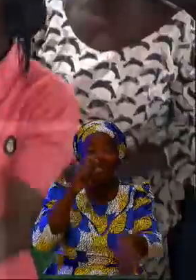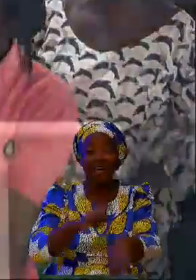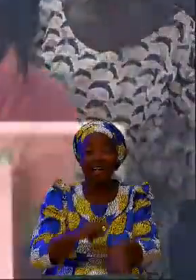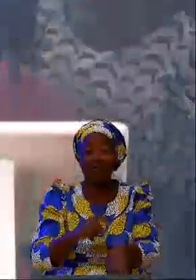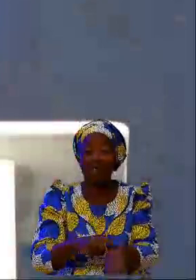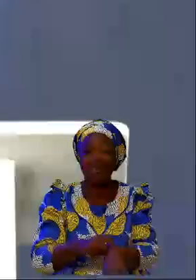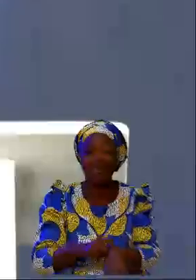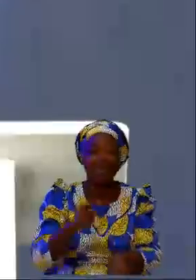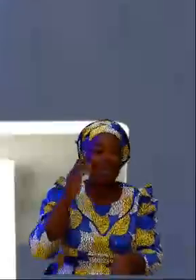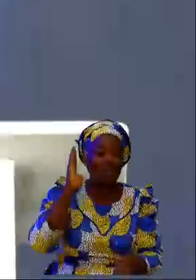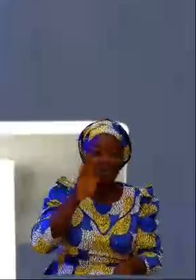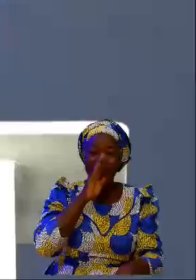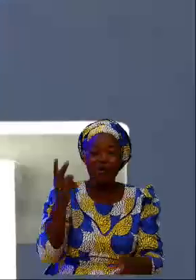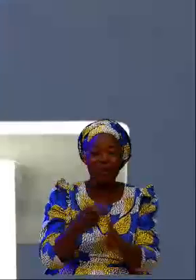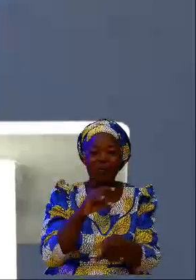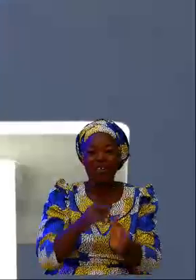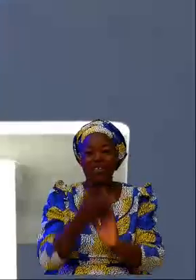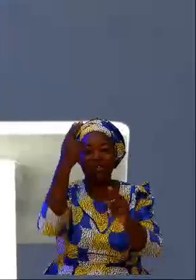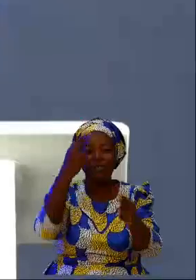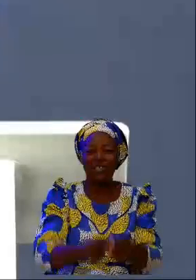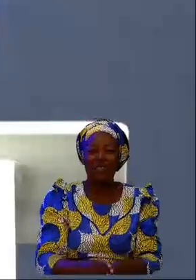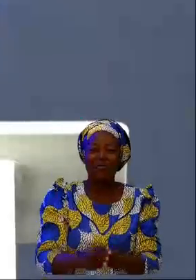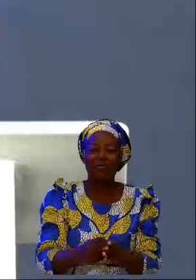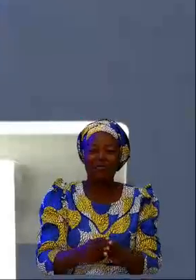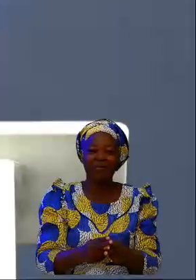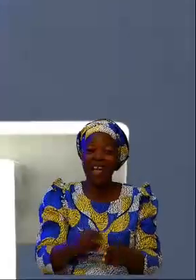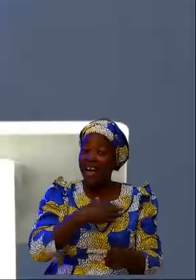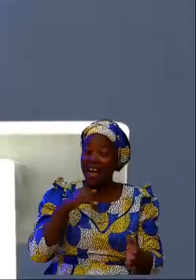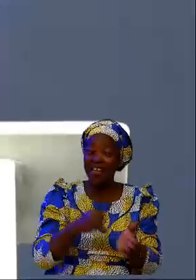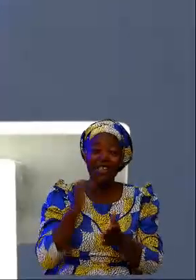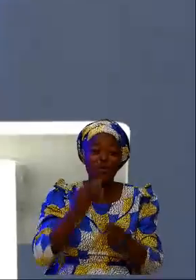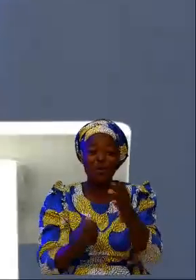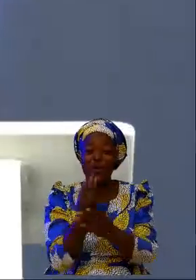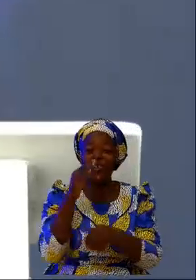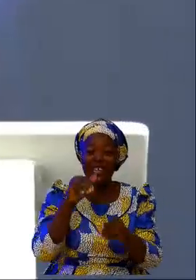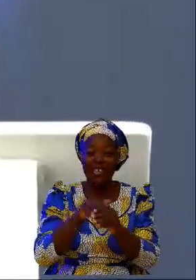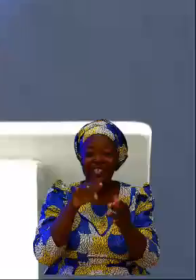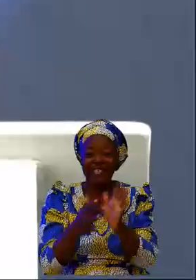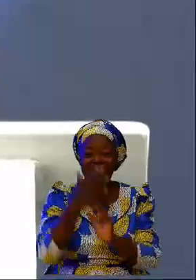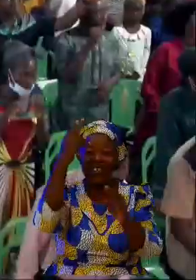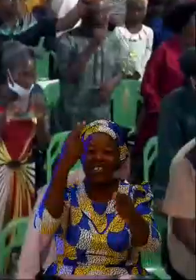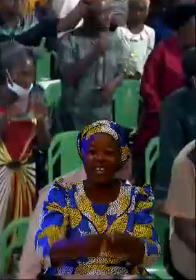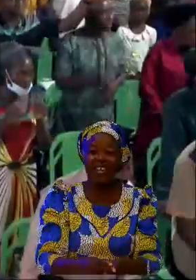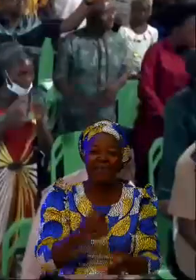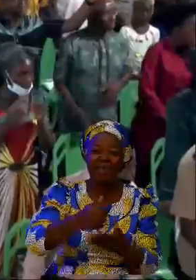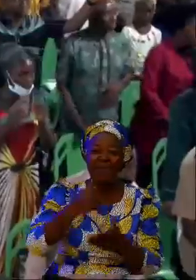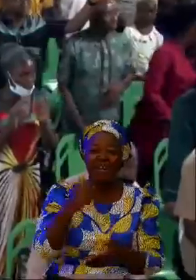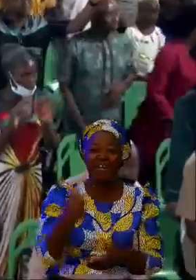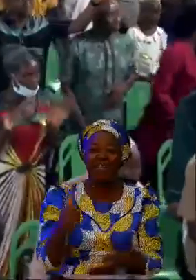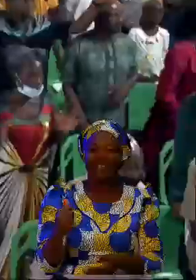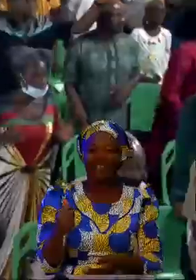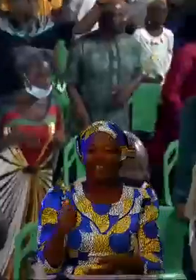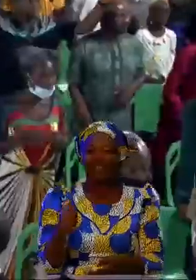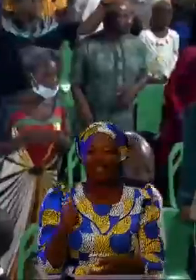the Lord has done for you at this time will be multiplied. And it